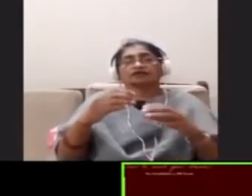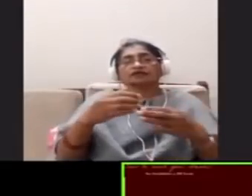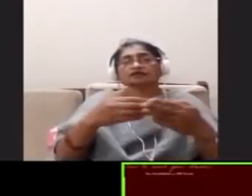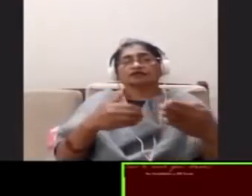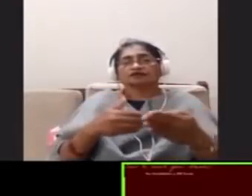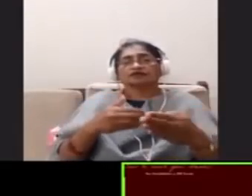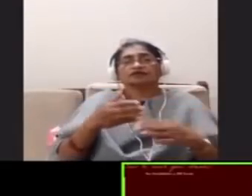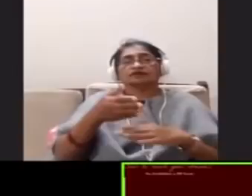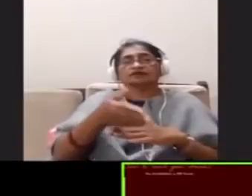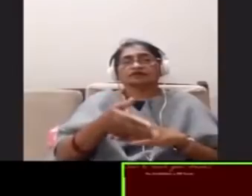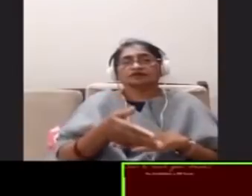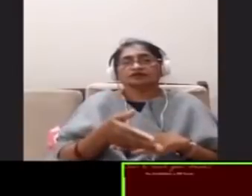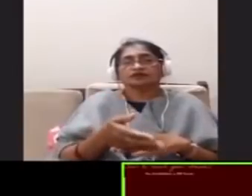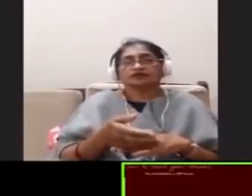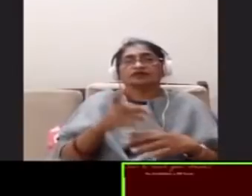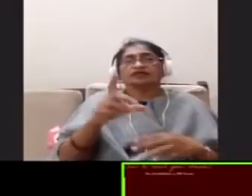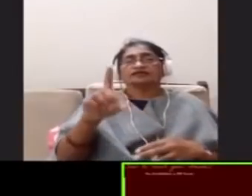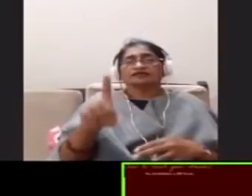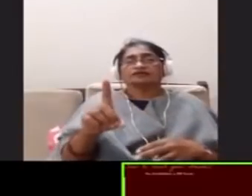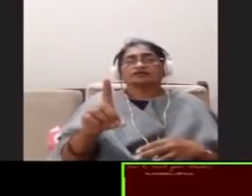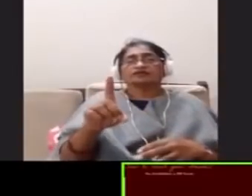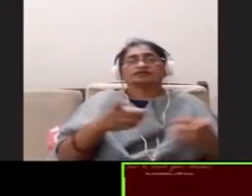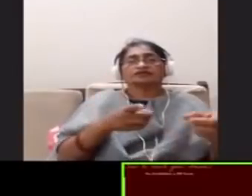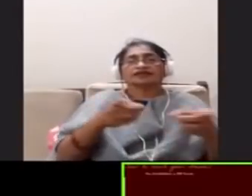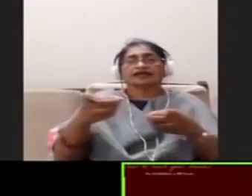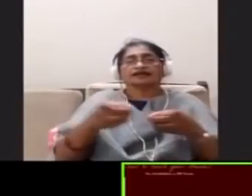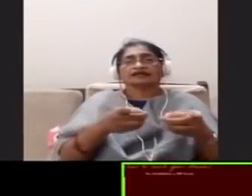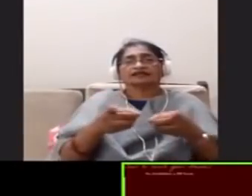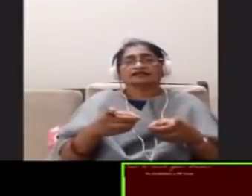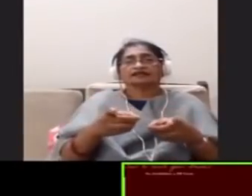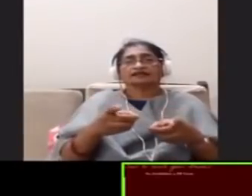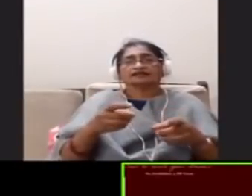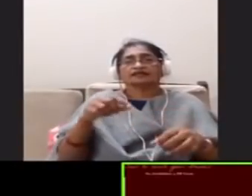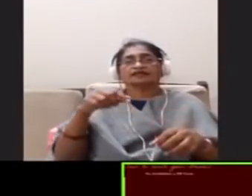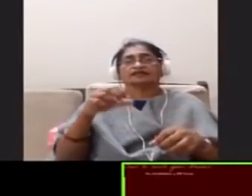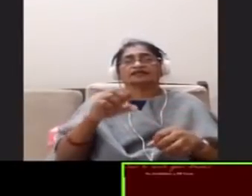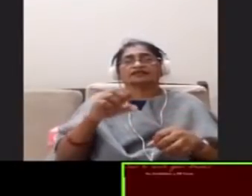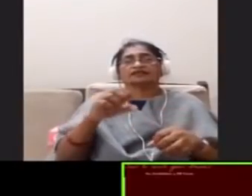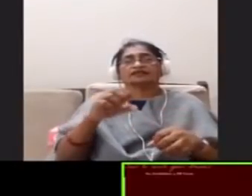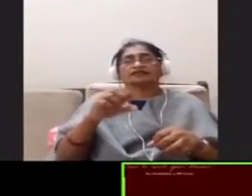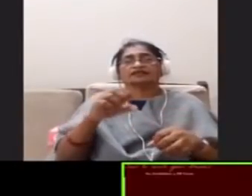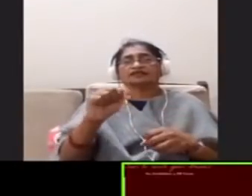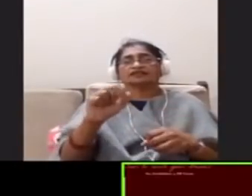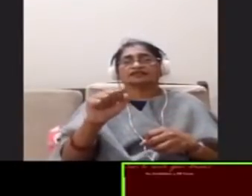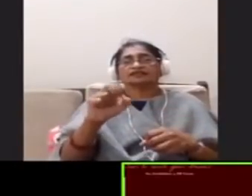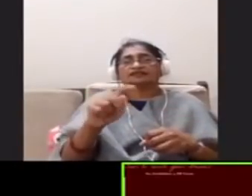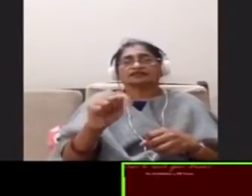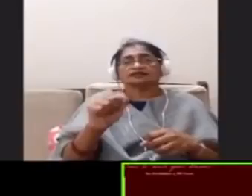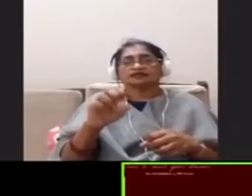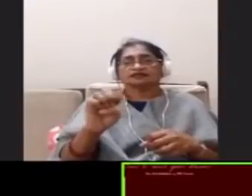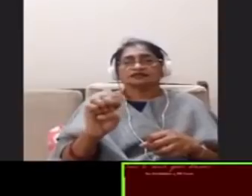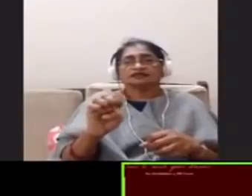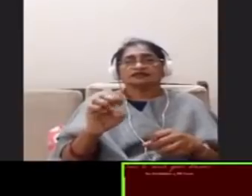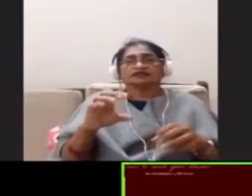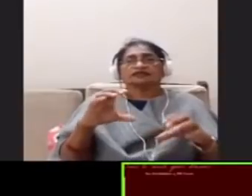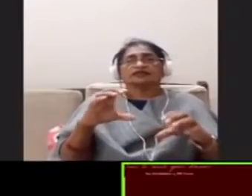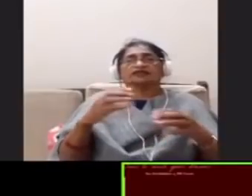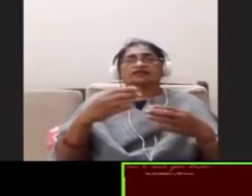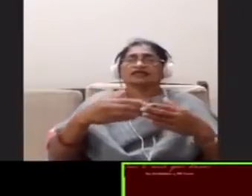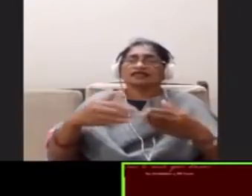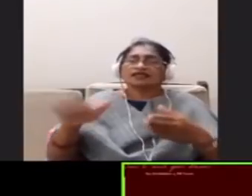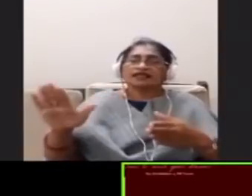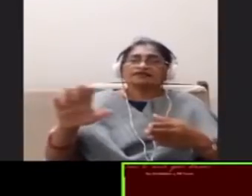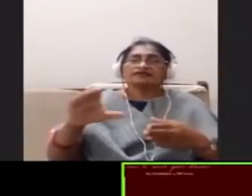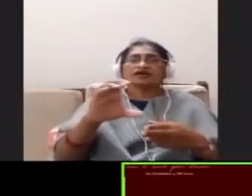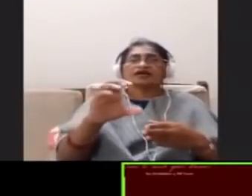of deputy director of programs in the state agency. He left the council in 2000 and joined